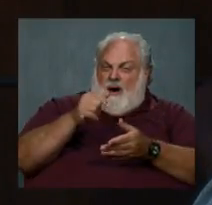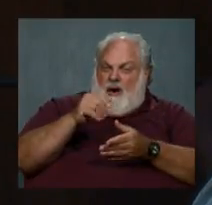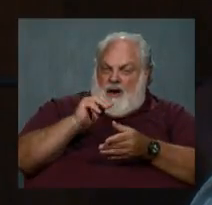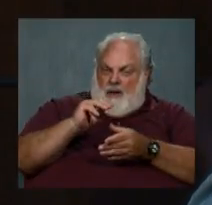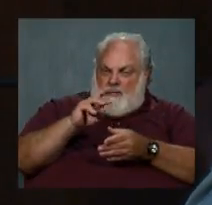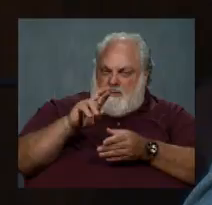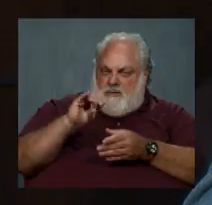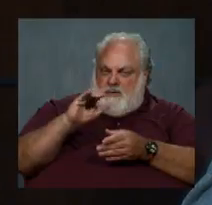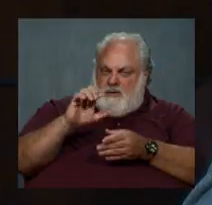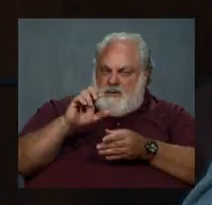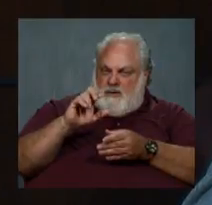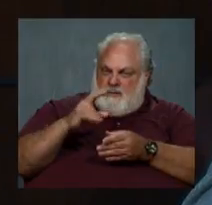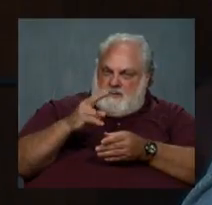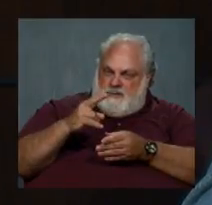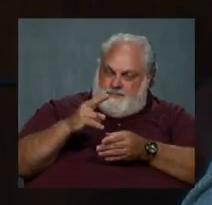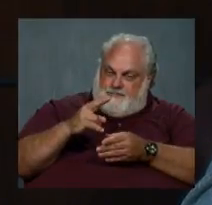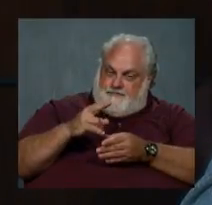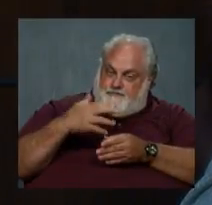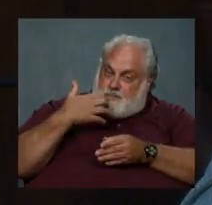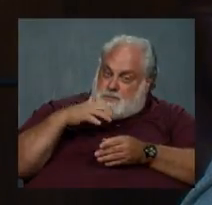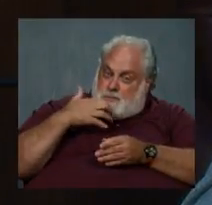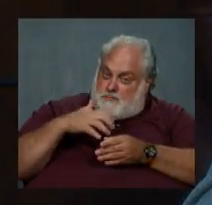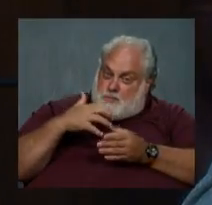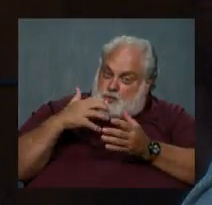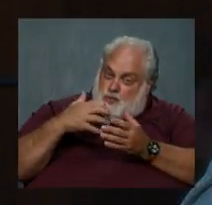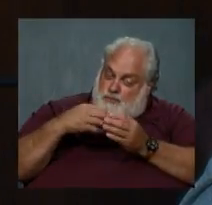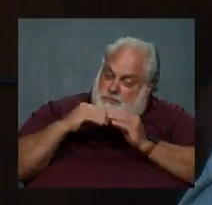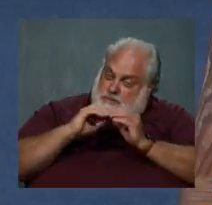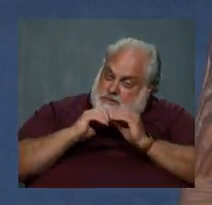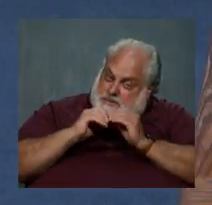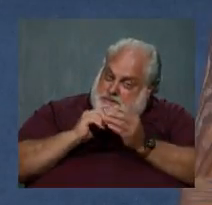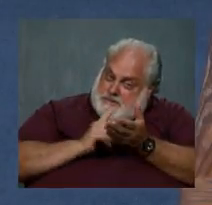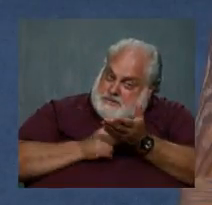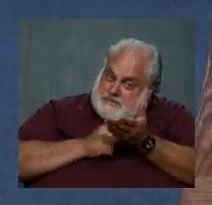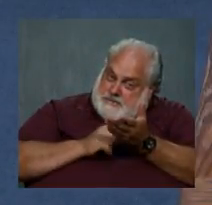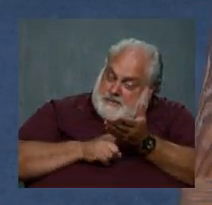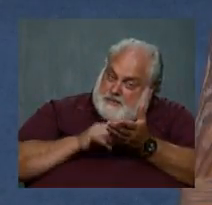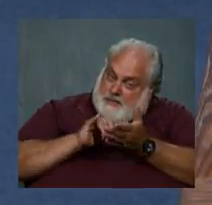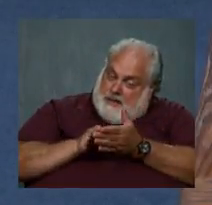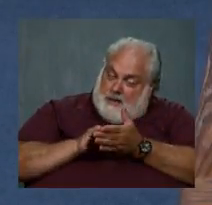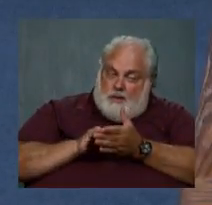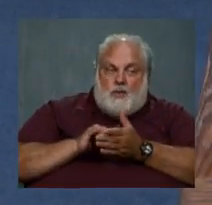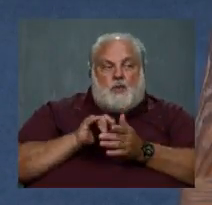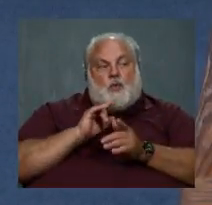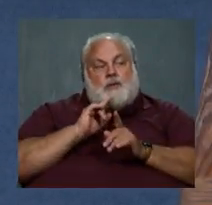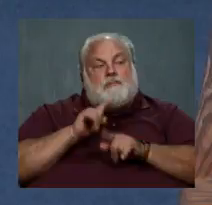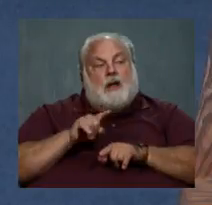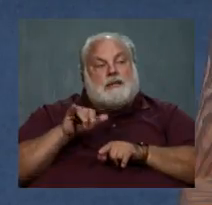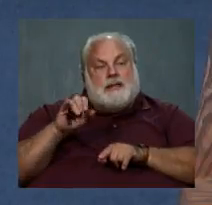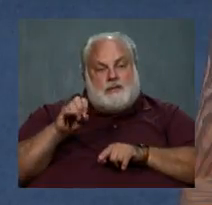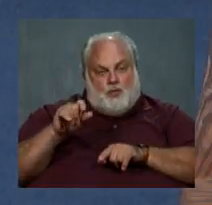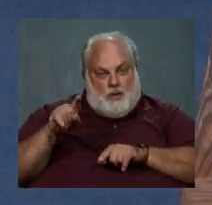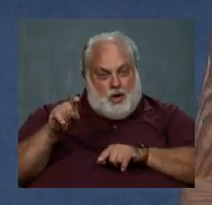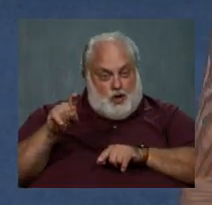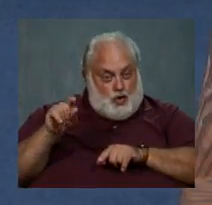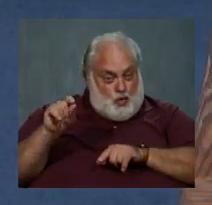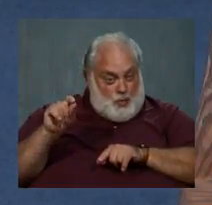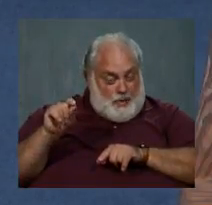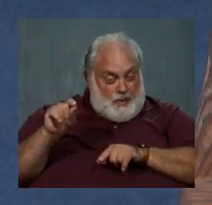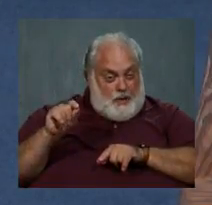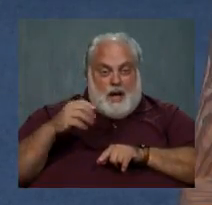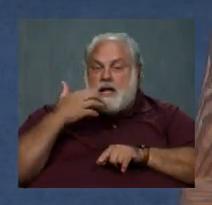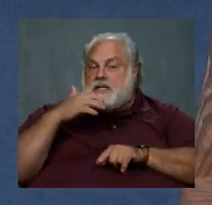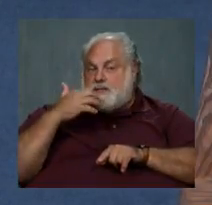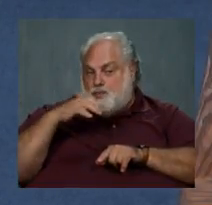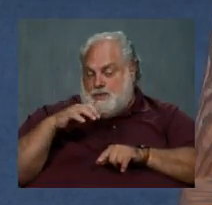that also Hot Springs was negotiating for access to DeGray? Hot Springs, of that 120 million gallons I was talking about,